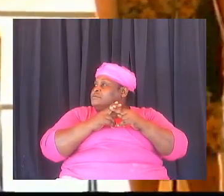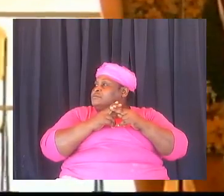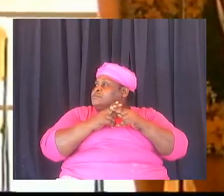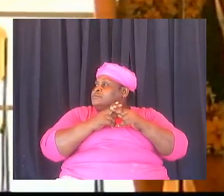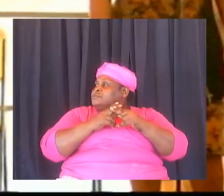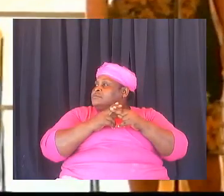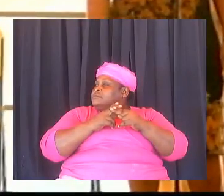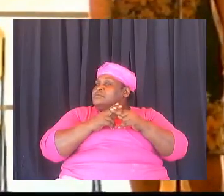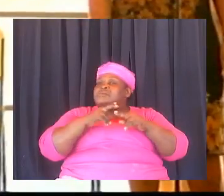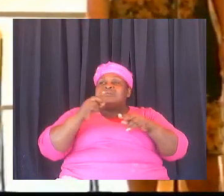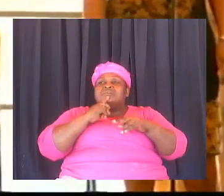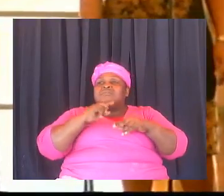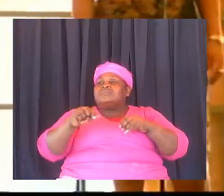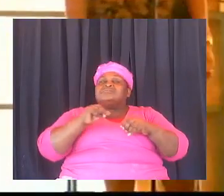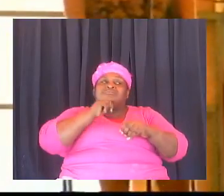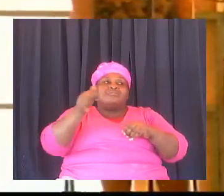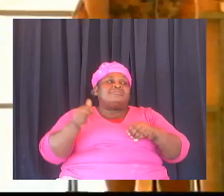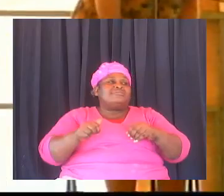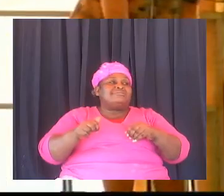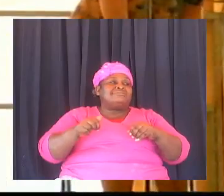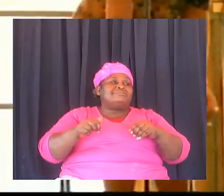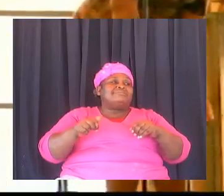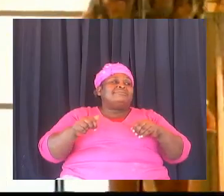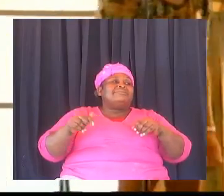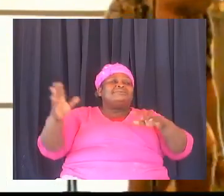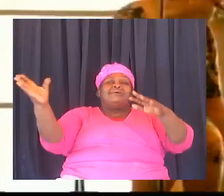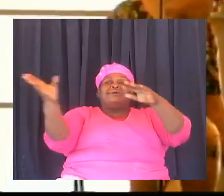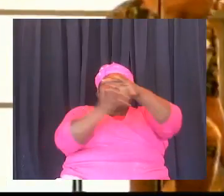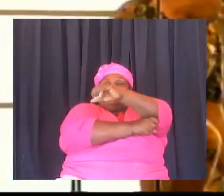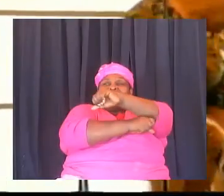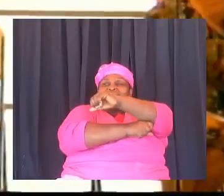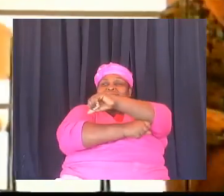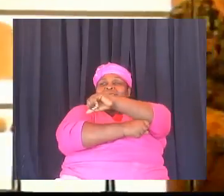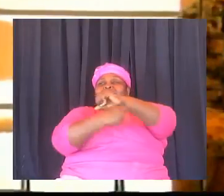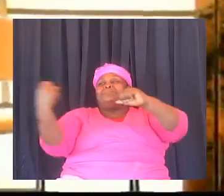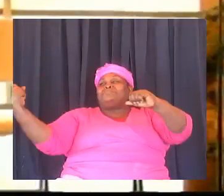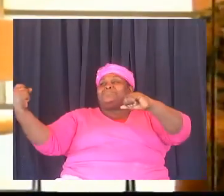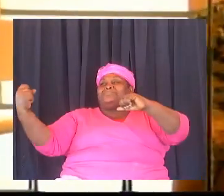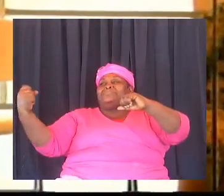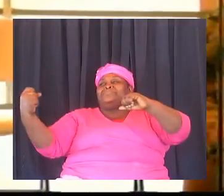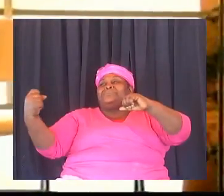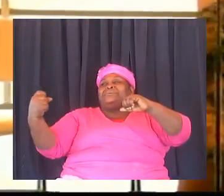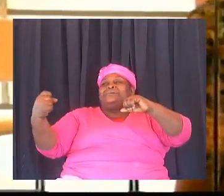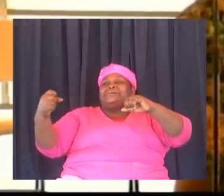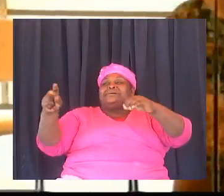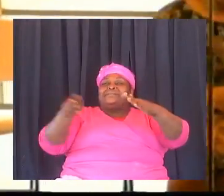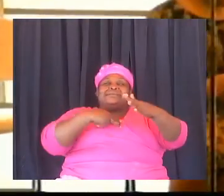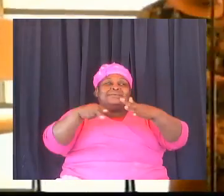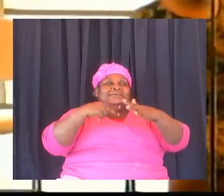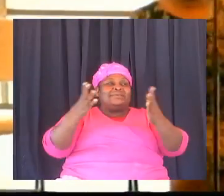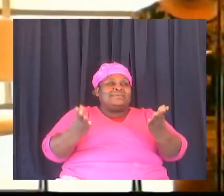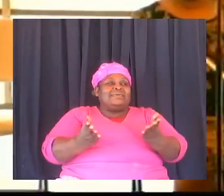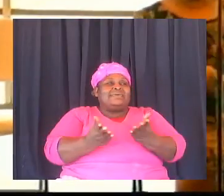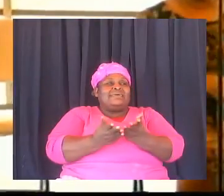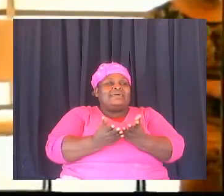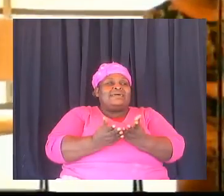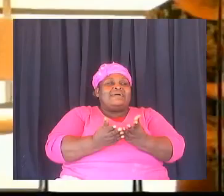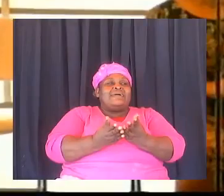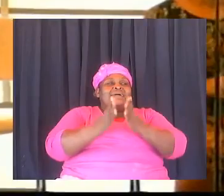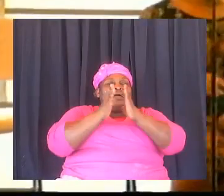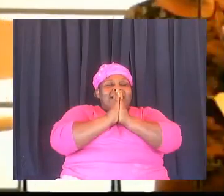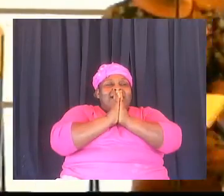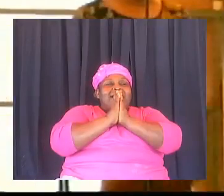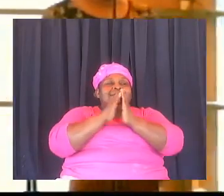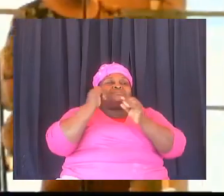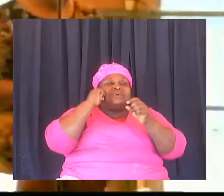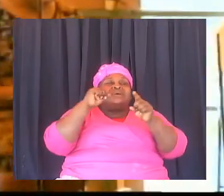not going to escape the hymnal this morning. But just before we get to the hymnal, I'm going to ask Sister Sorrel. Is that